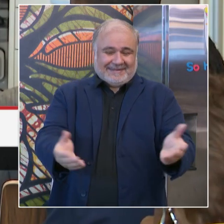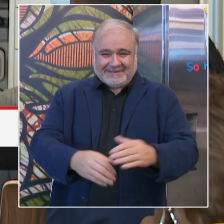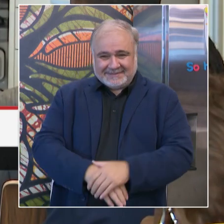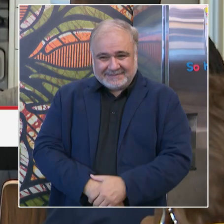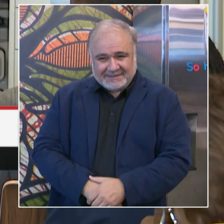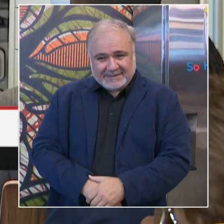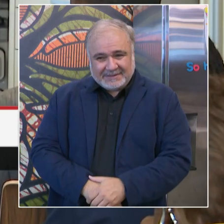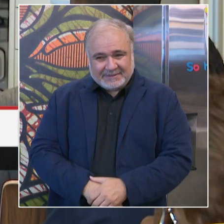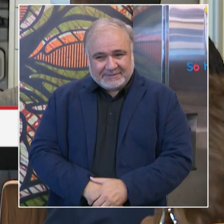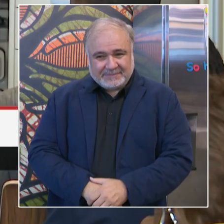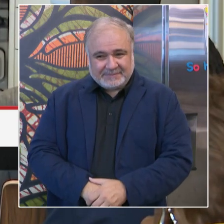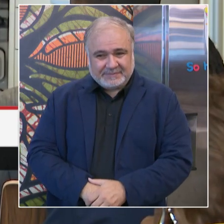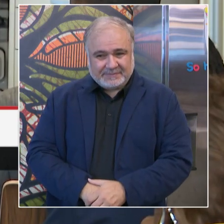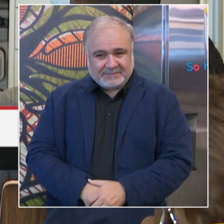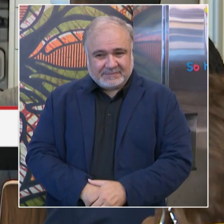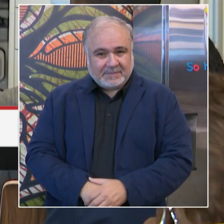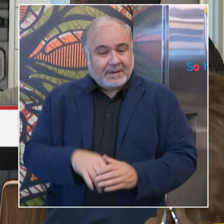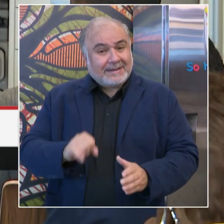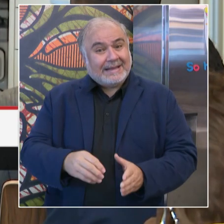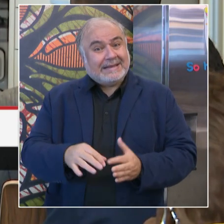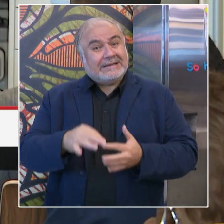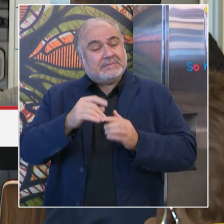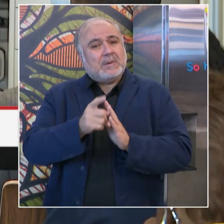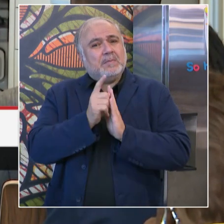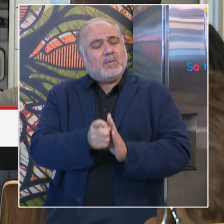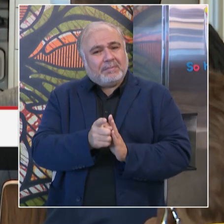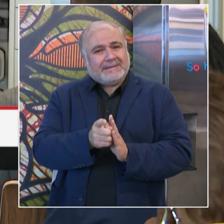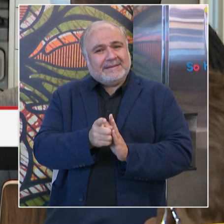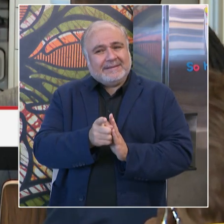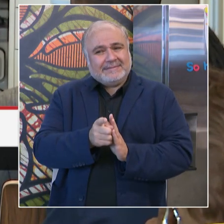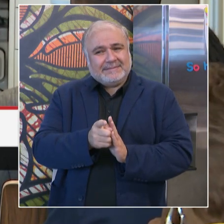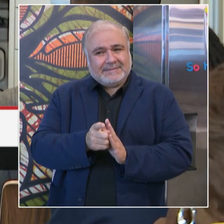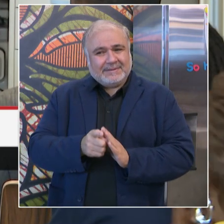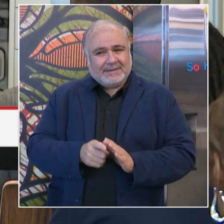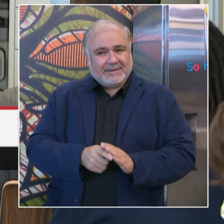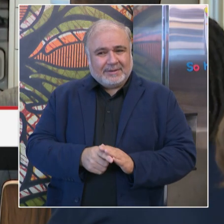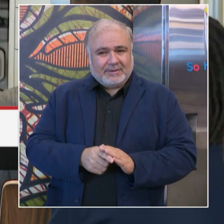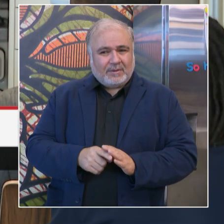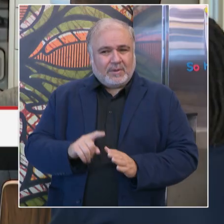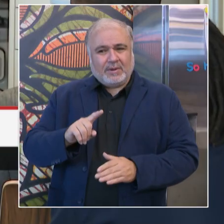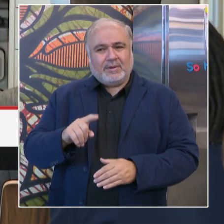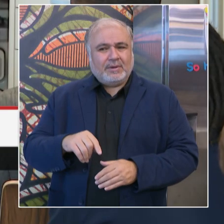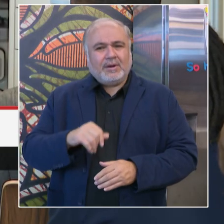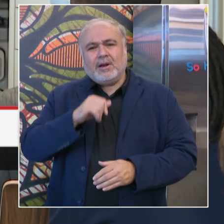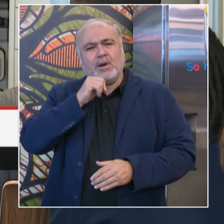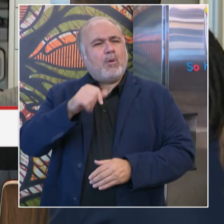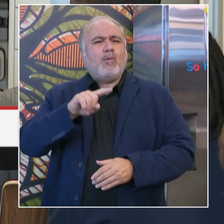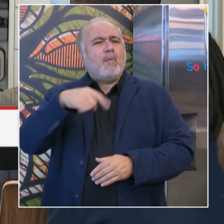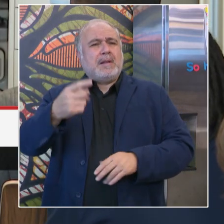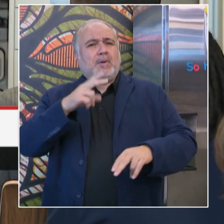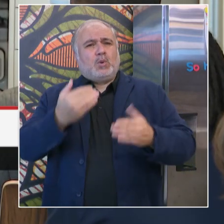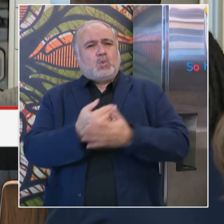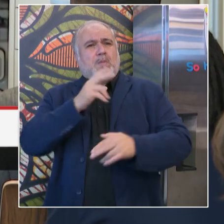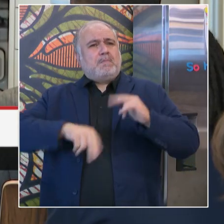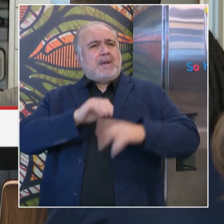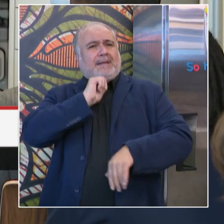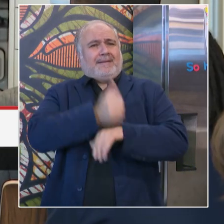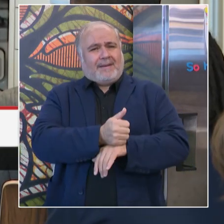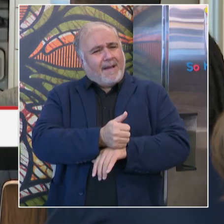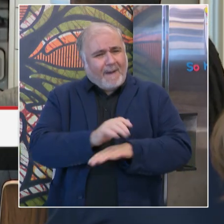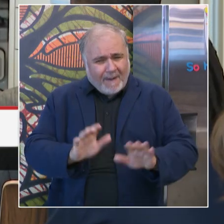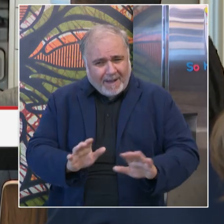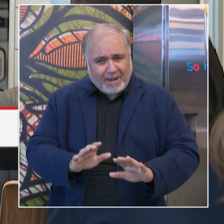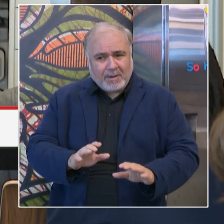special moment, and it's one that represents more than just a new facility. It's a powerful investment in the futures of young people in